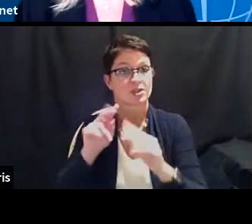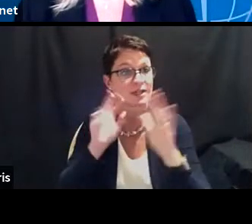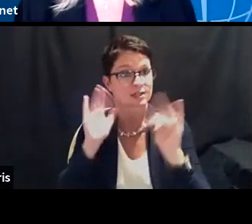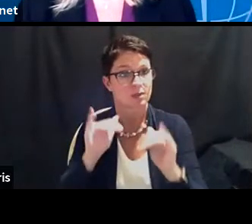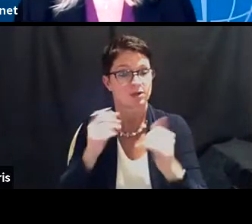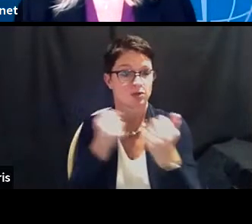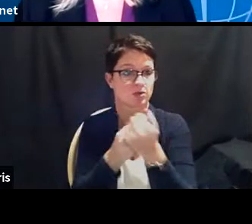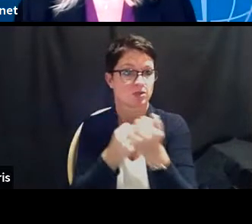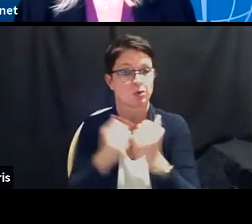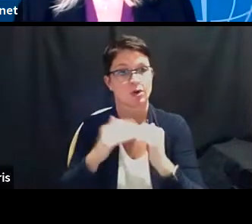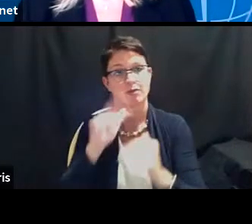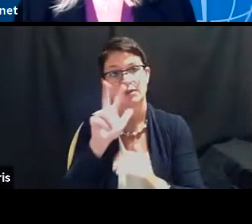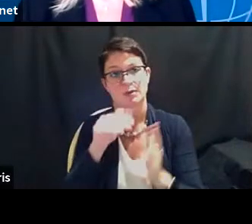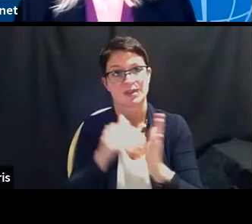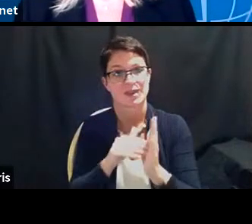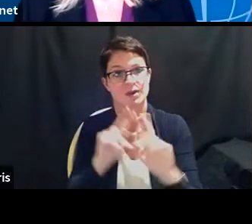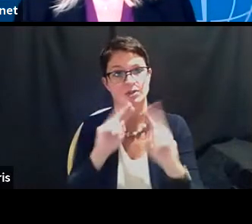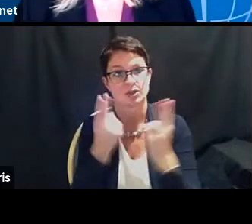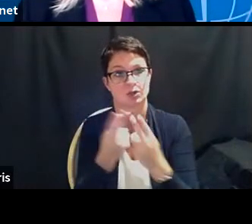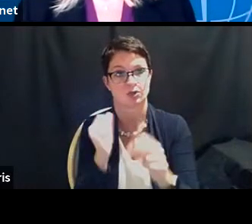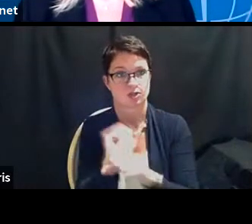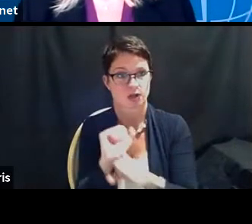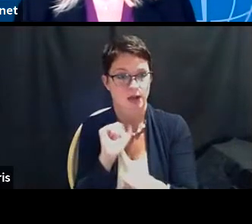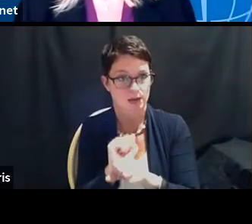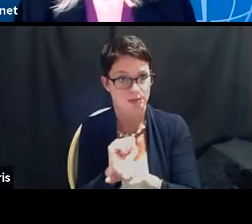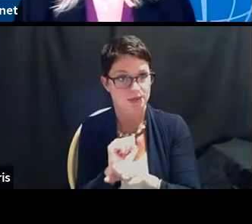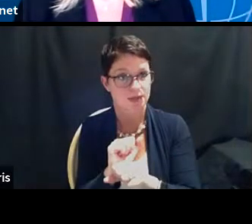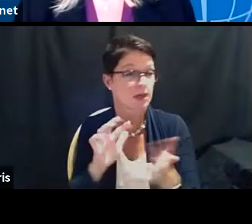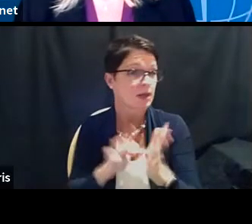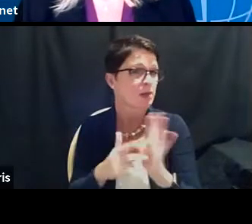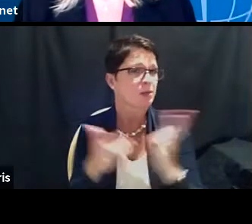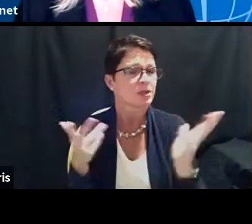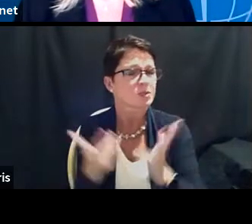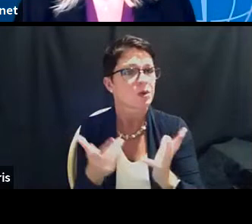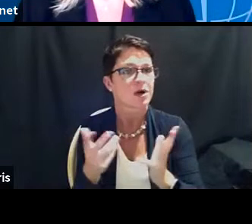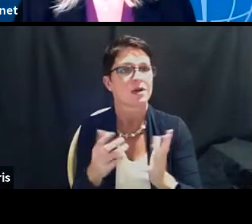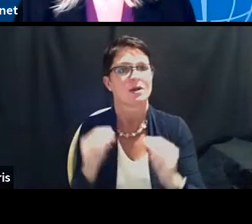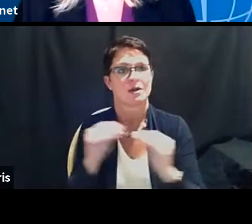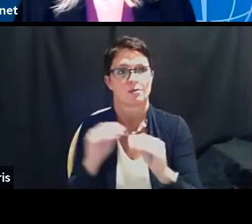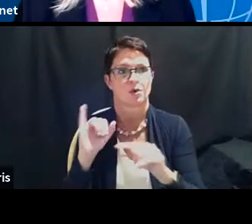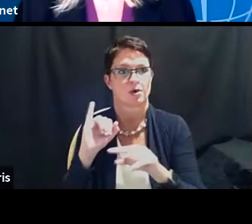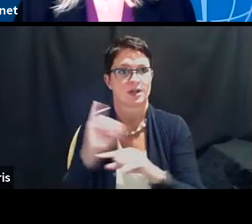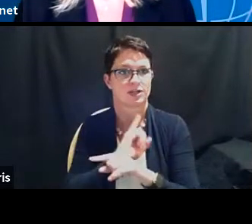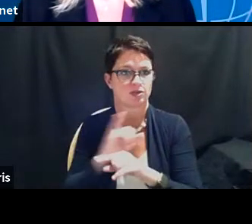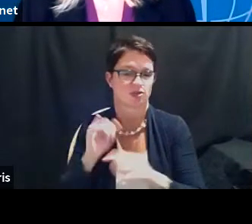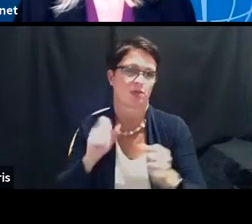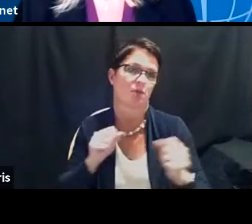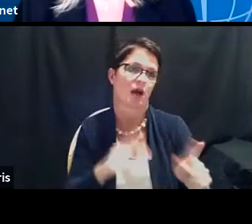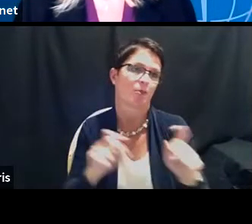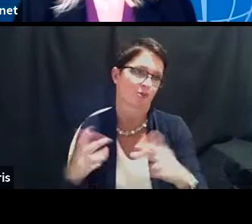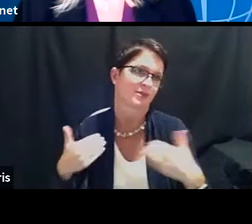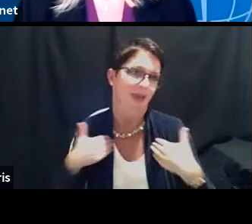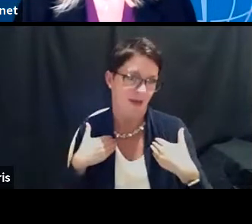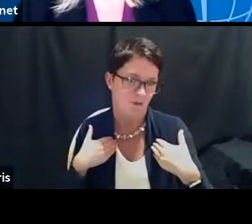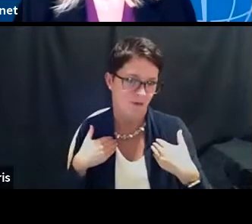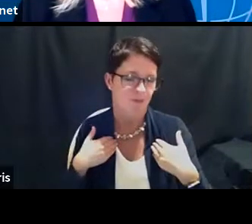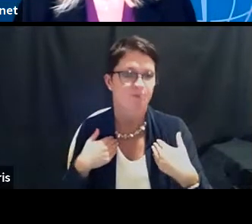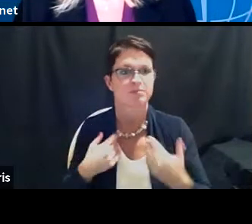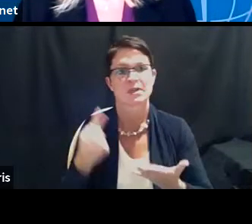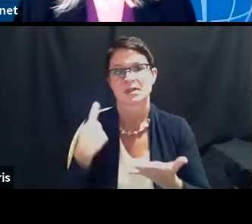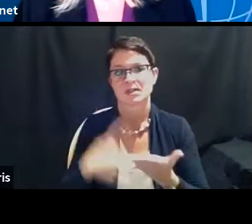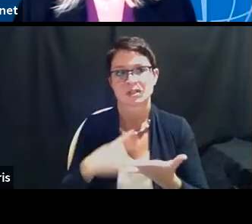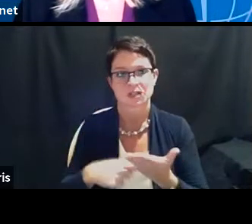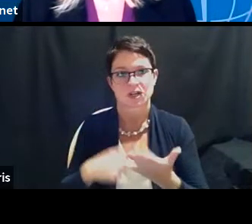to support over 3,000 union jobs. And this means more apprenticeship opportunities. We've had productive dialogues with the